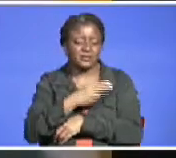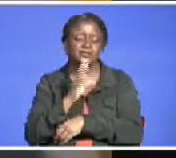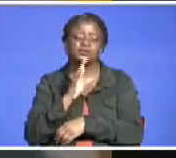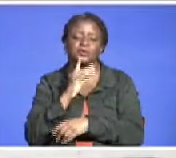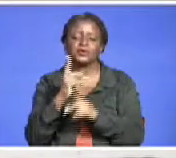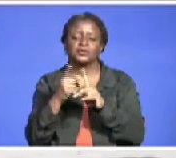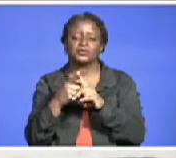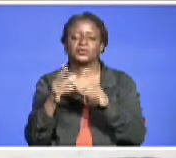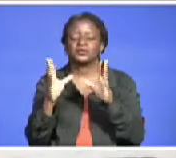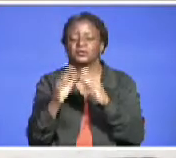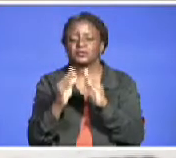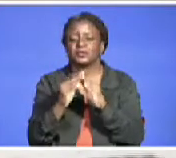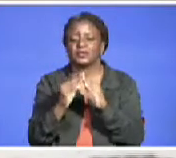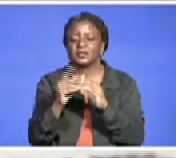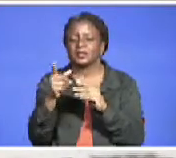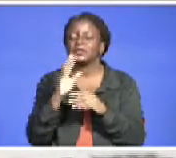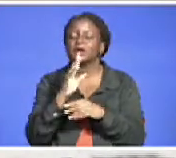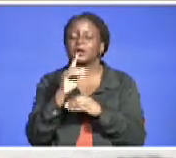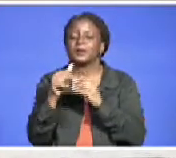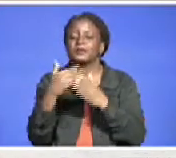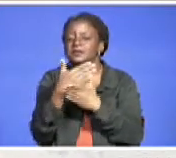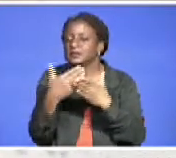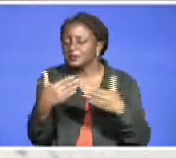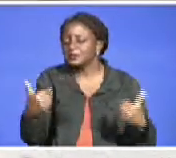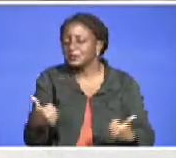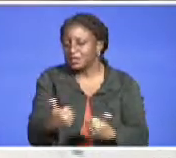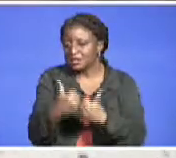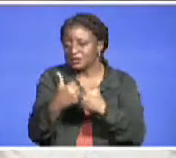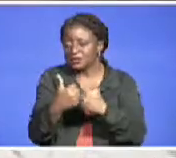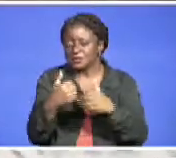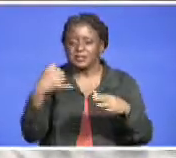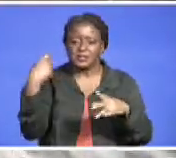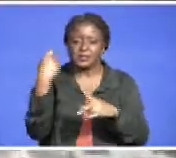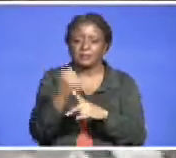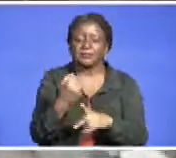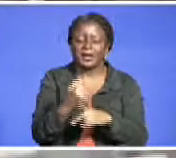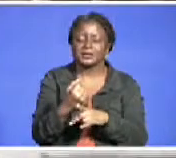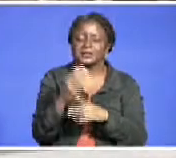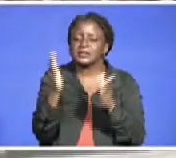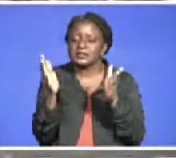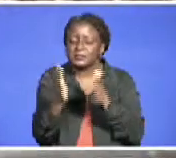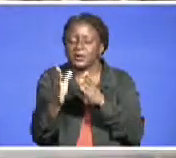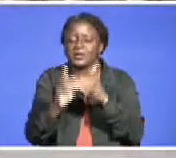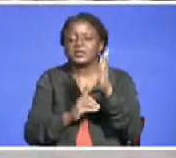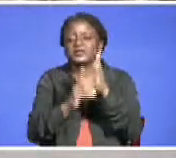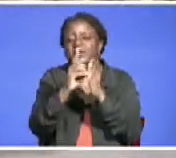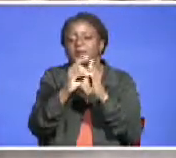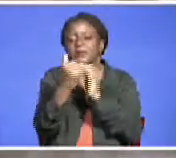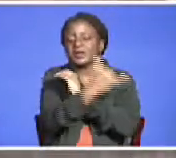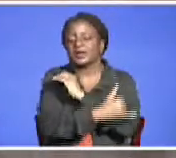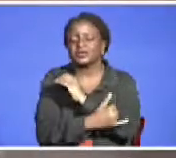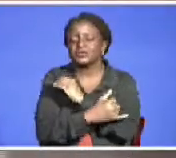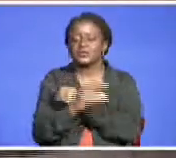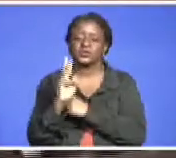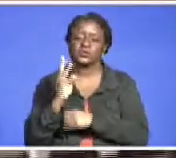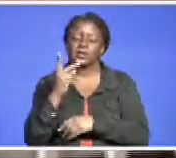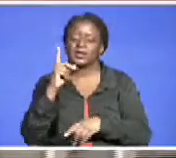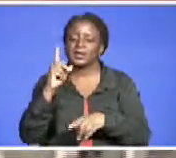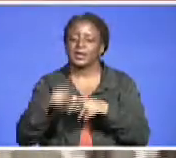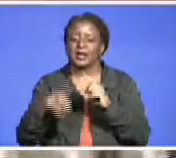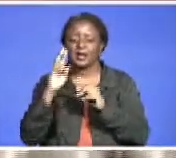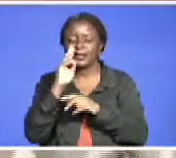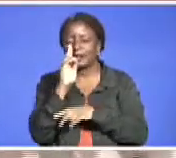addressing the forum. He cited some of the challenges impacting small developing countries like the Bahamas. We cannot ignore the negative and